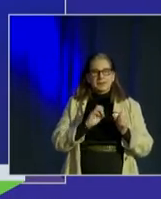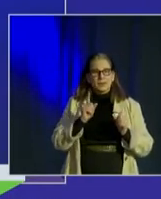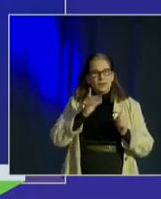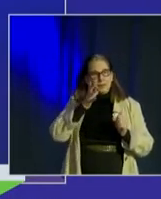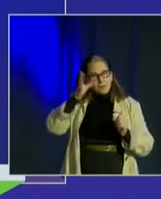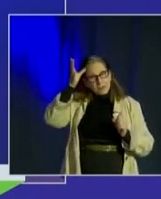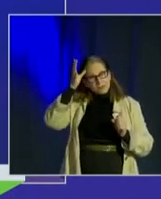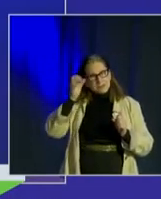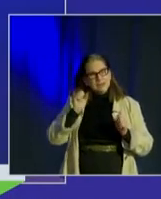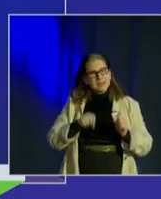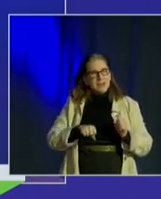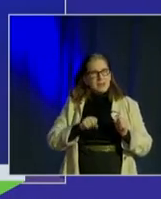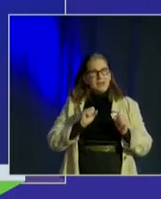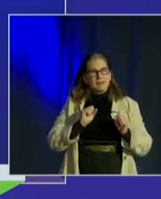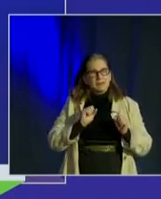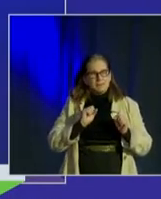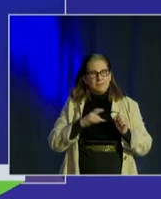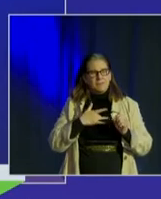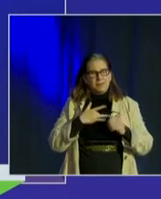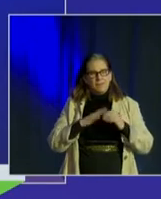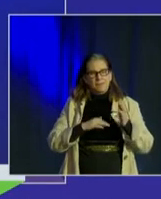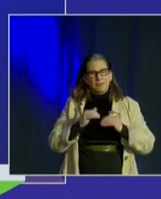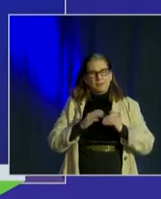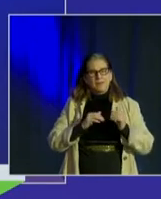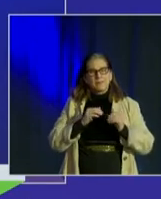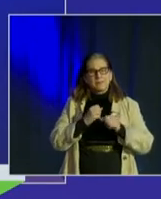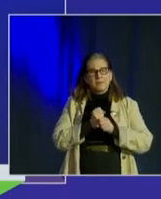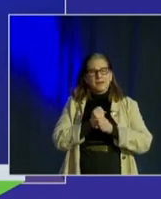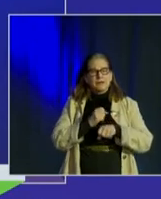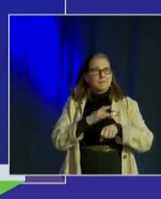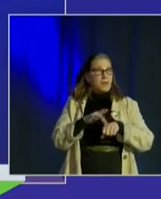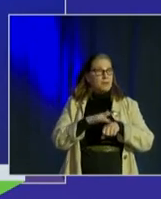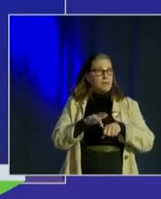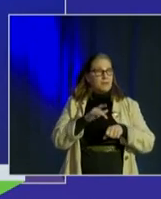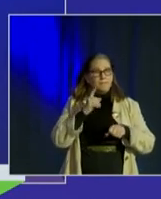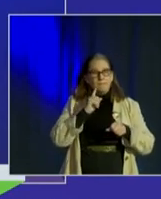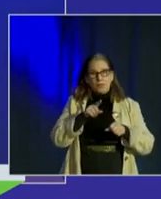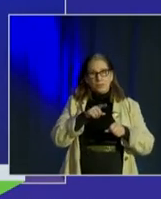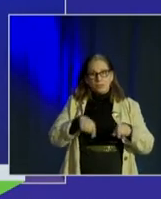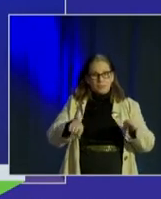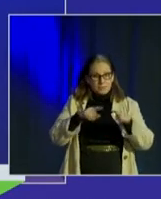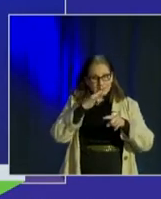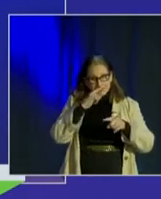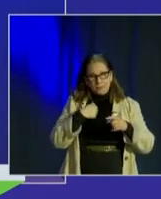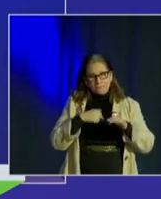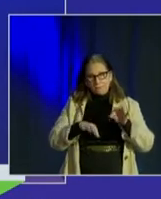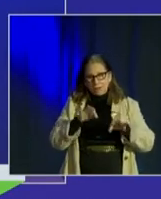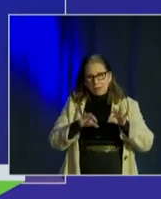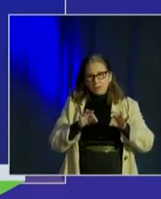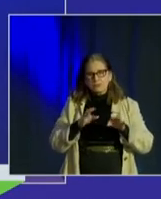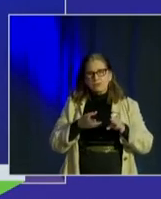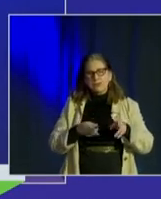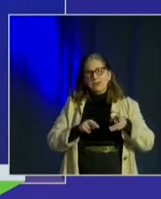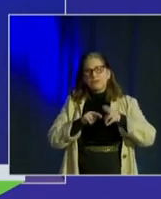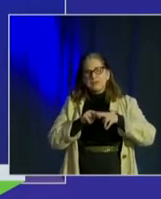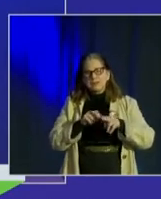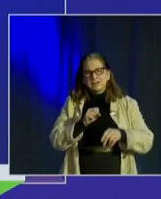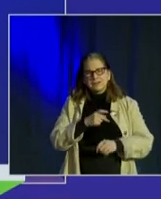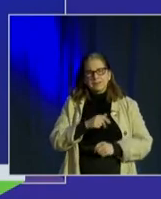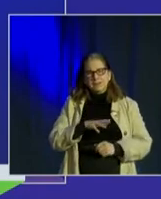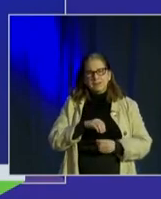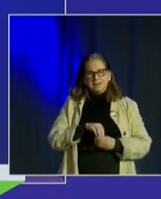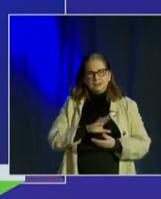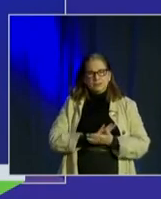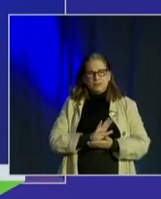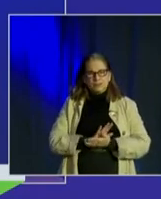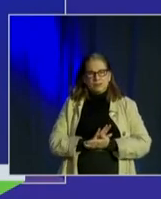available space in the building. And even then, we're talking about half of our students because that's about